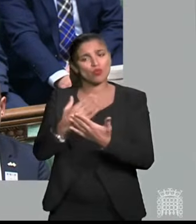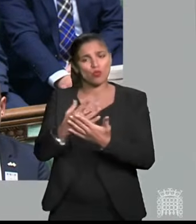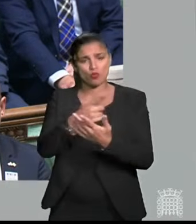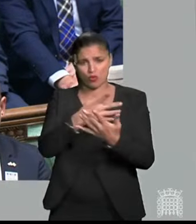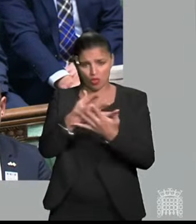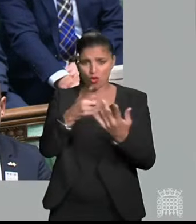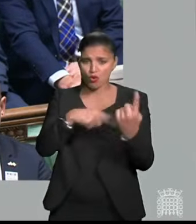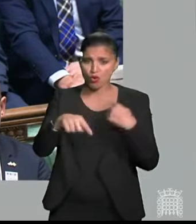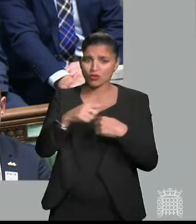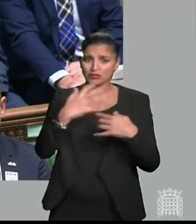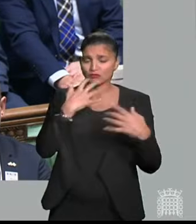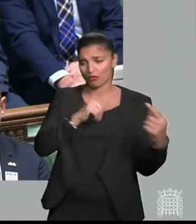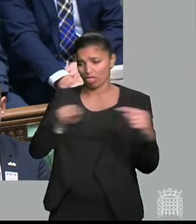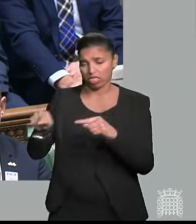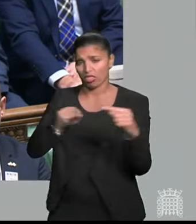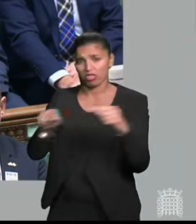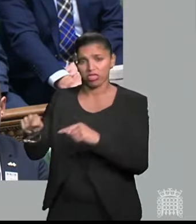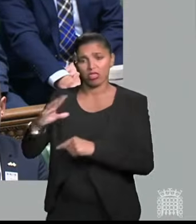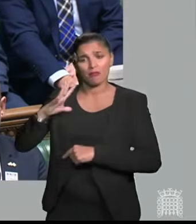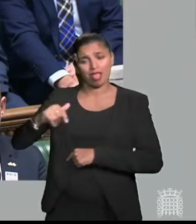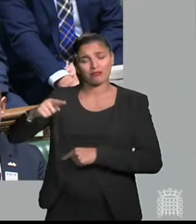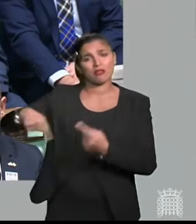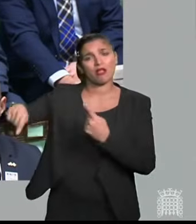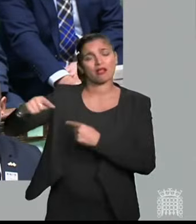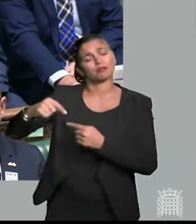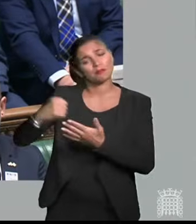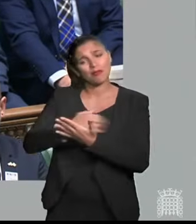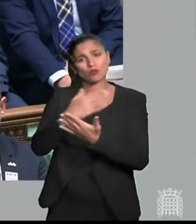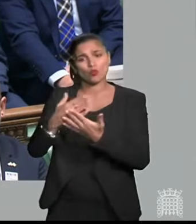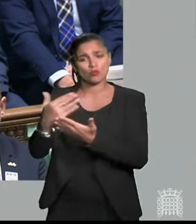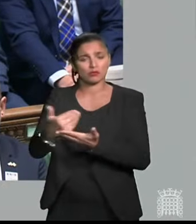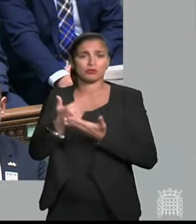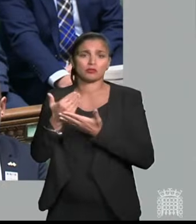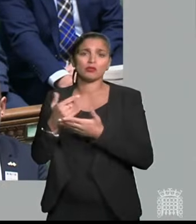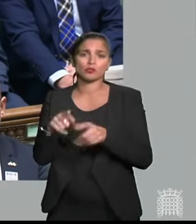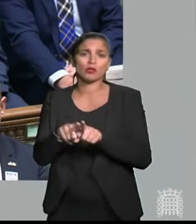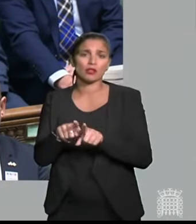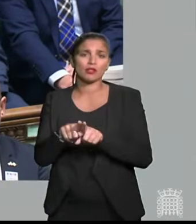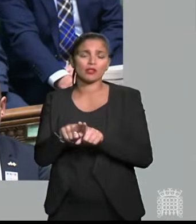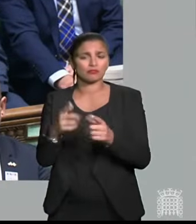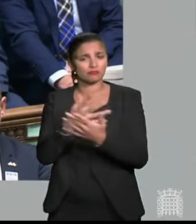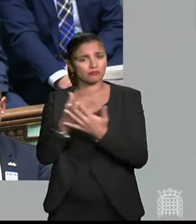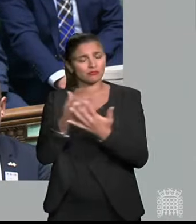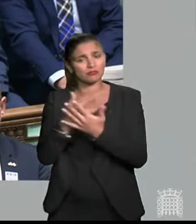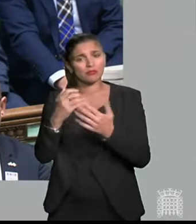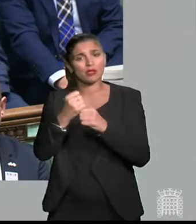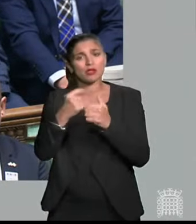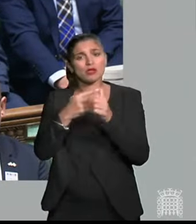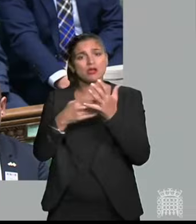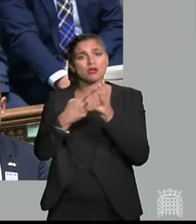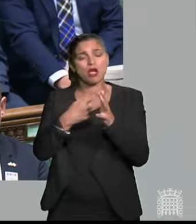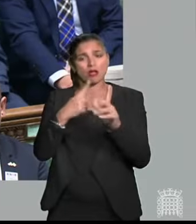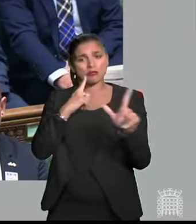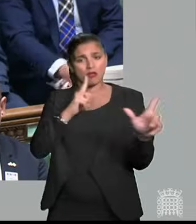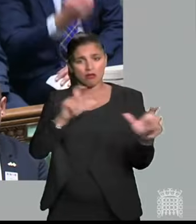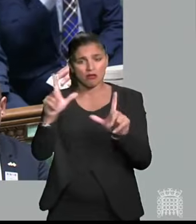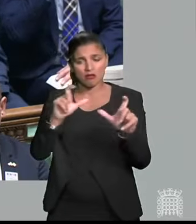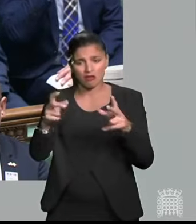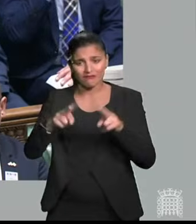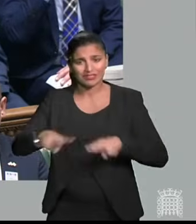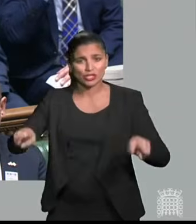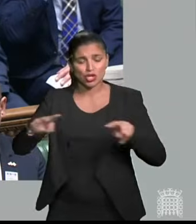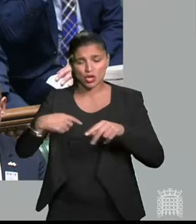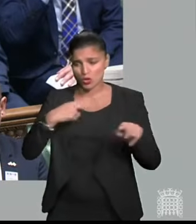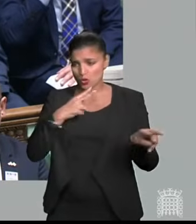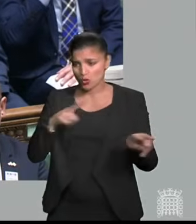Palestinian people. In that regard, many of the images emanating from Gaza in recent days will shock us